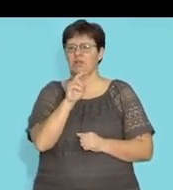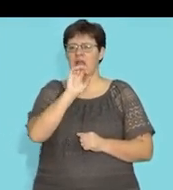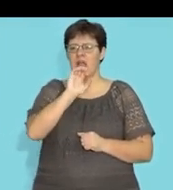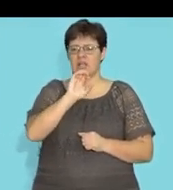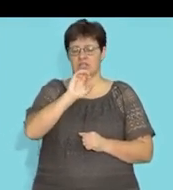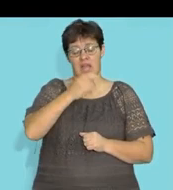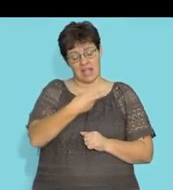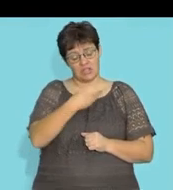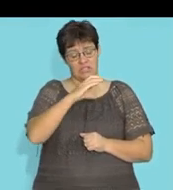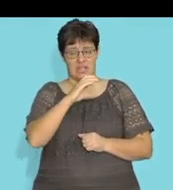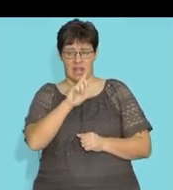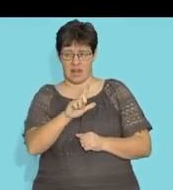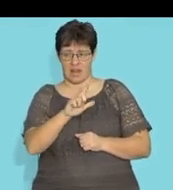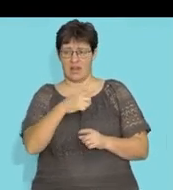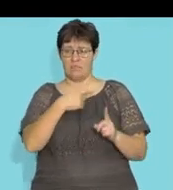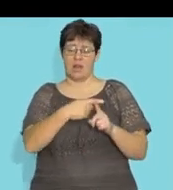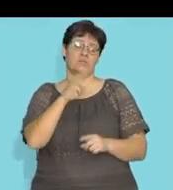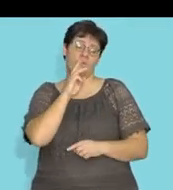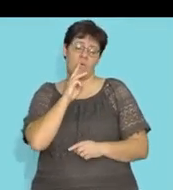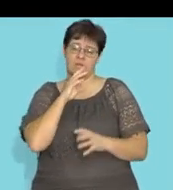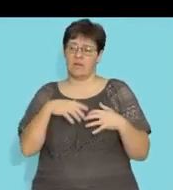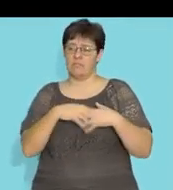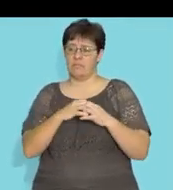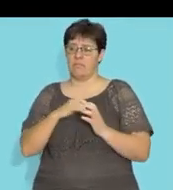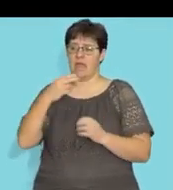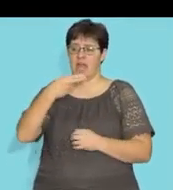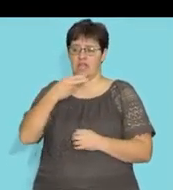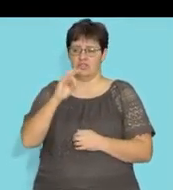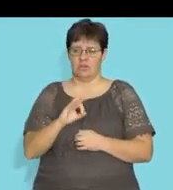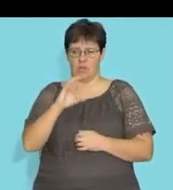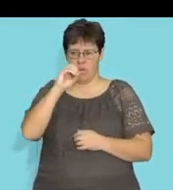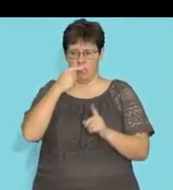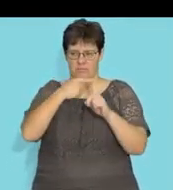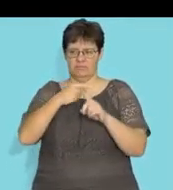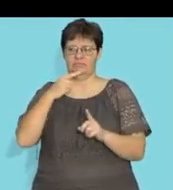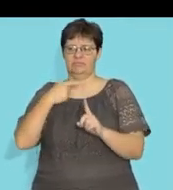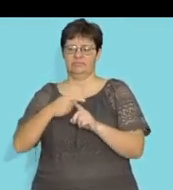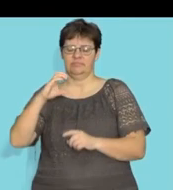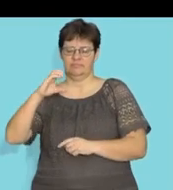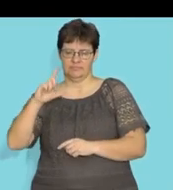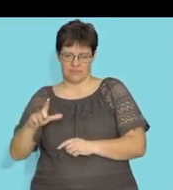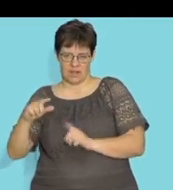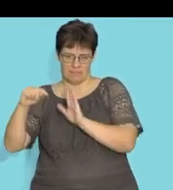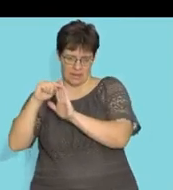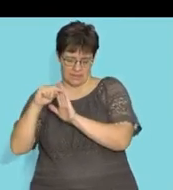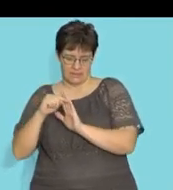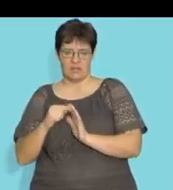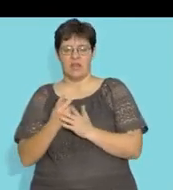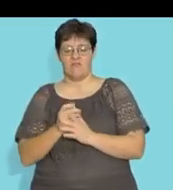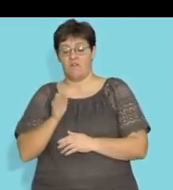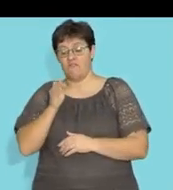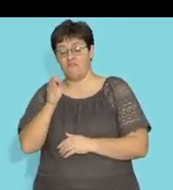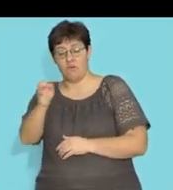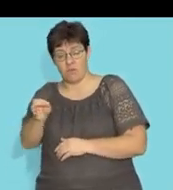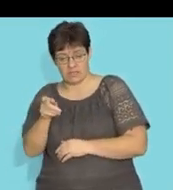hydrogen chloride and water to form hydronium ion and chloride ions in our forward reaction,